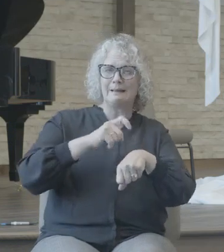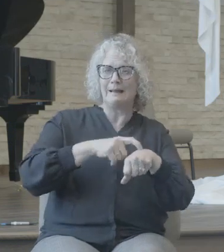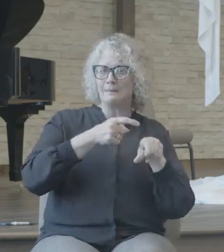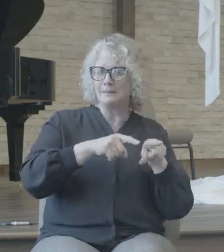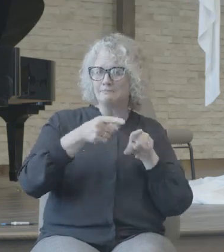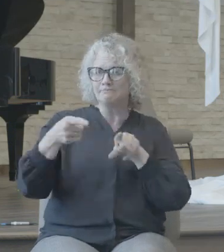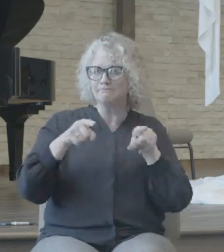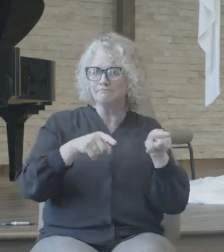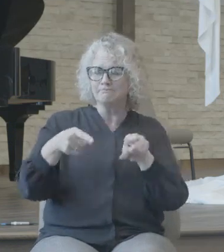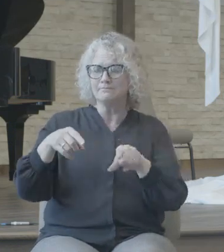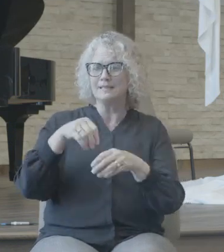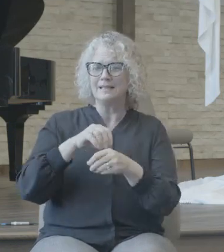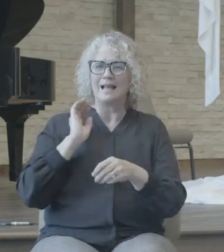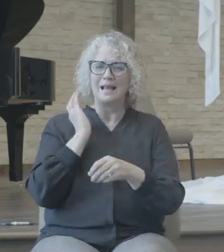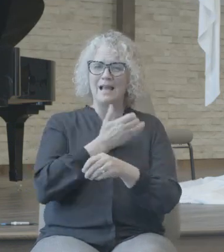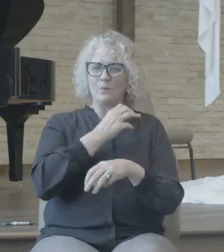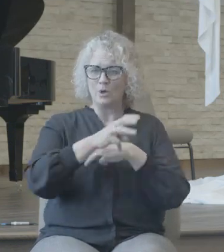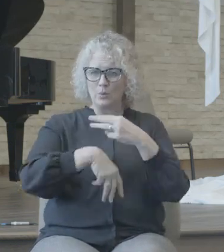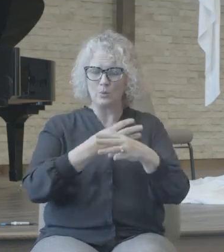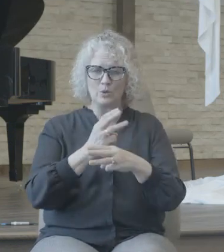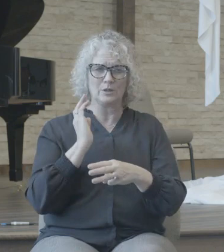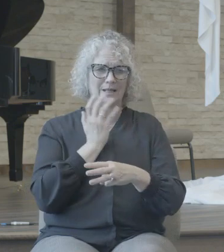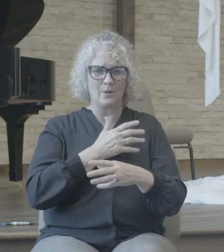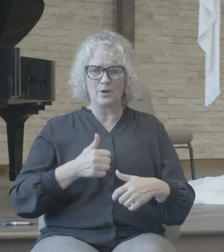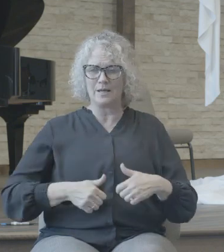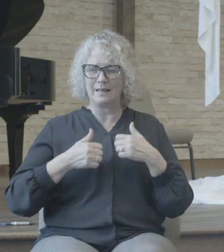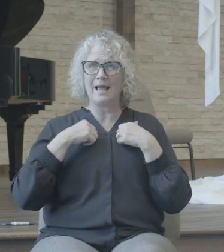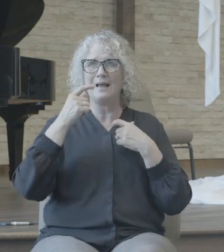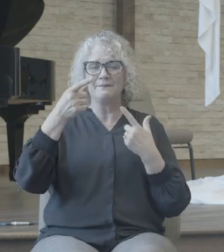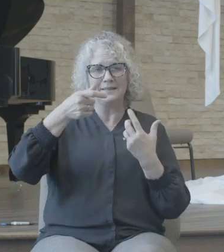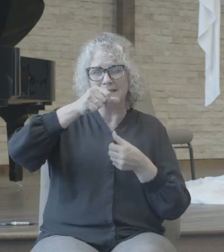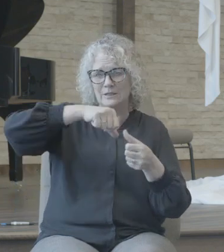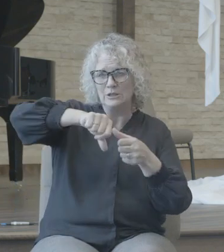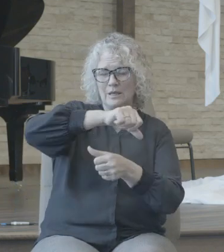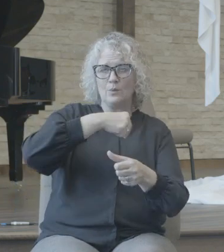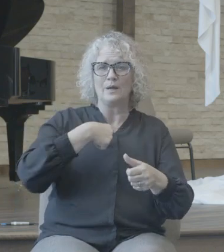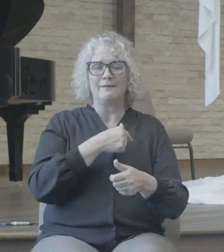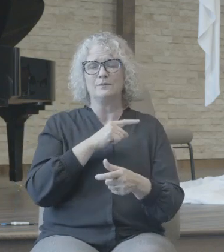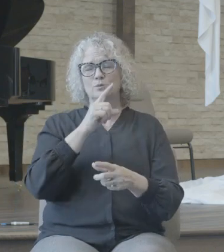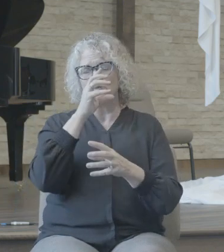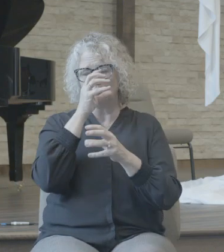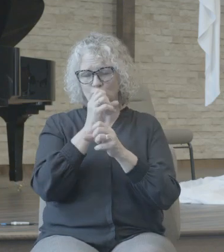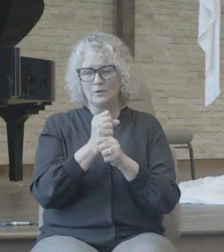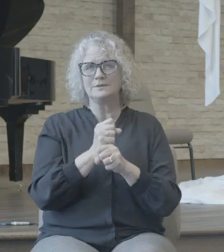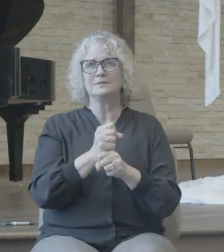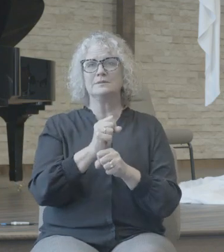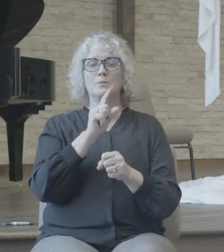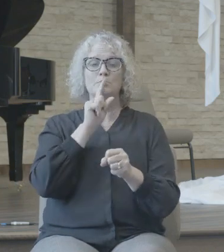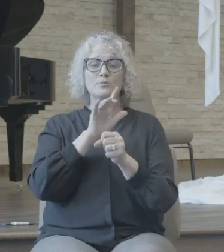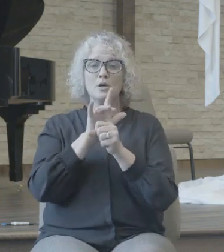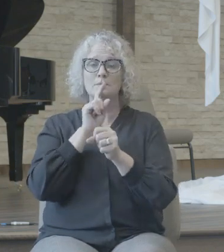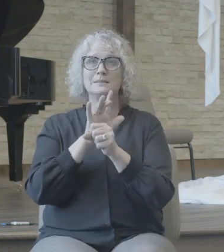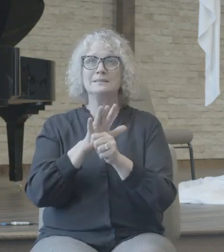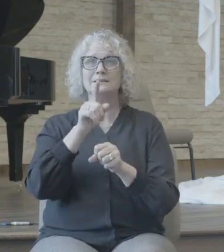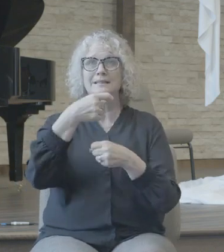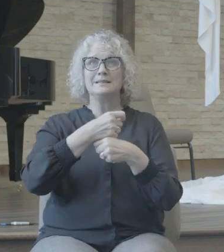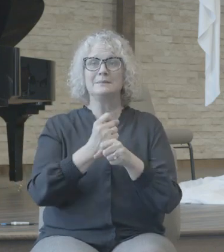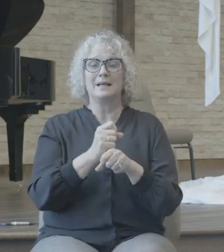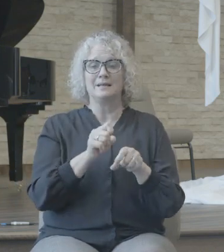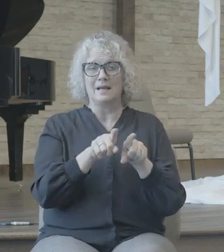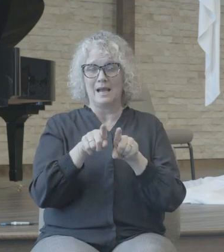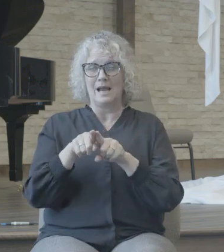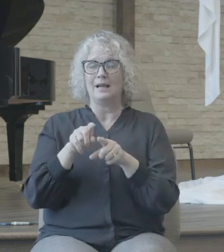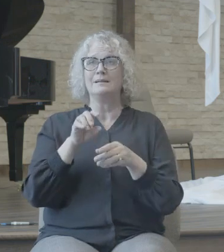as He interacts in our world and in our lives. We are to trust the promises He makes to us and the